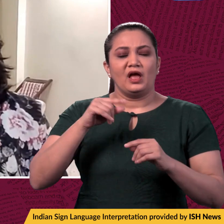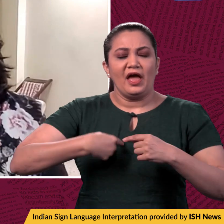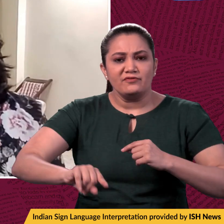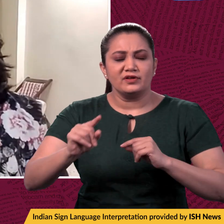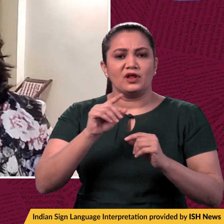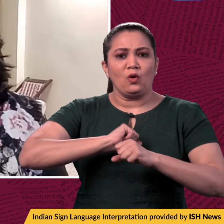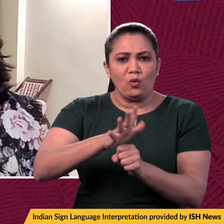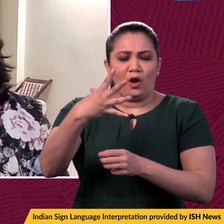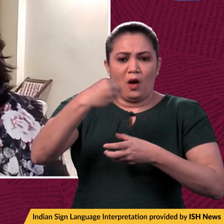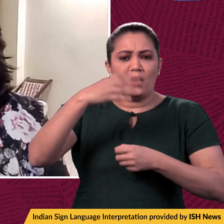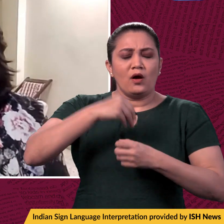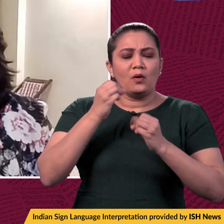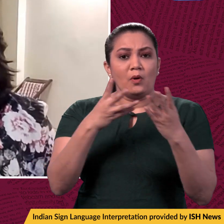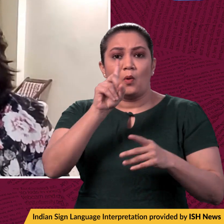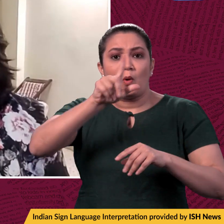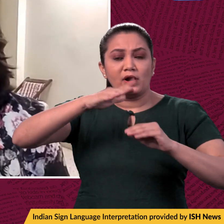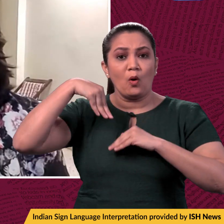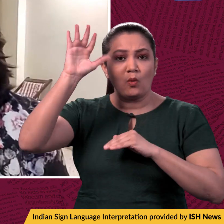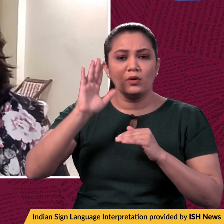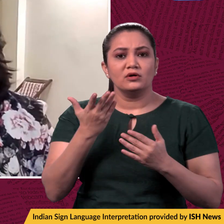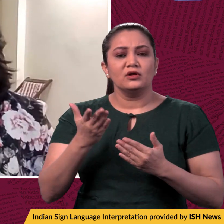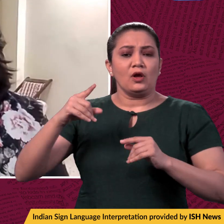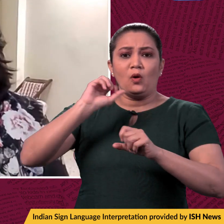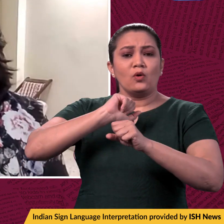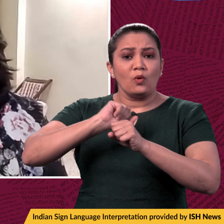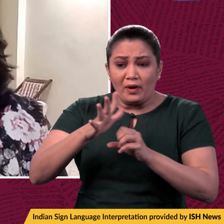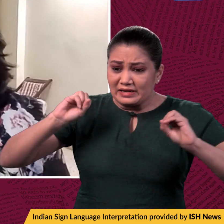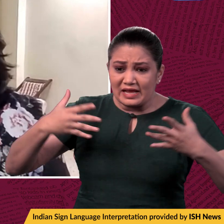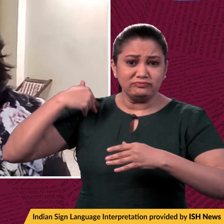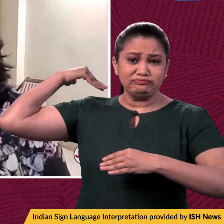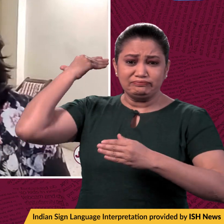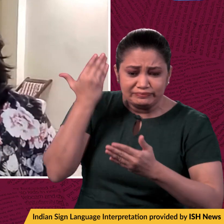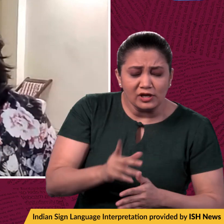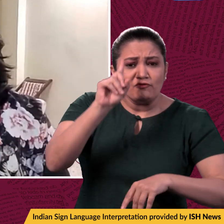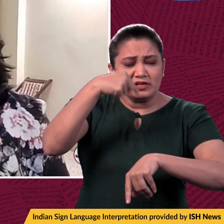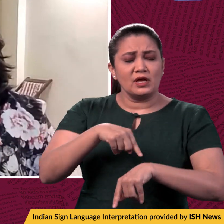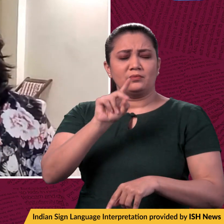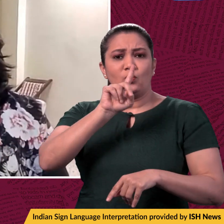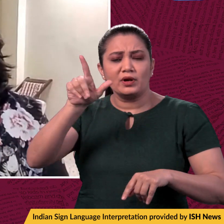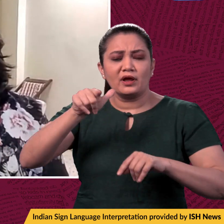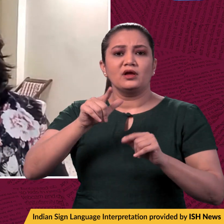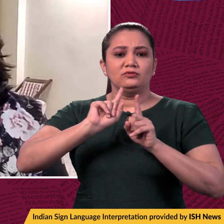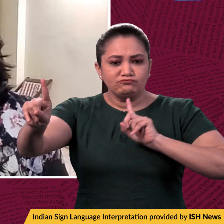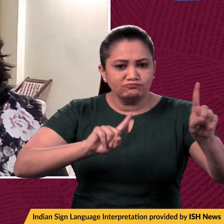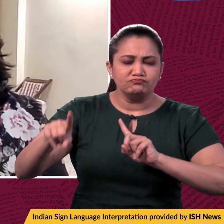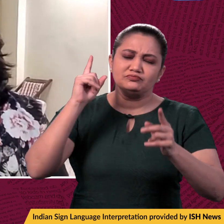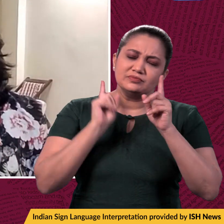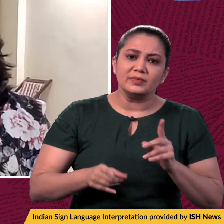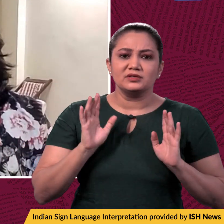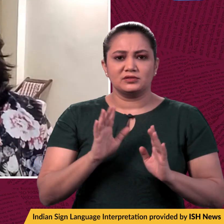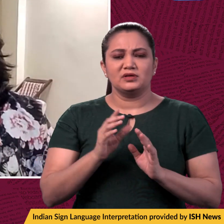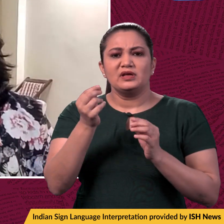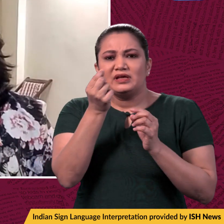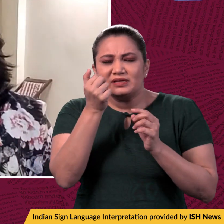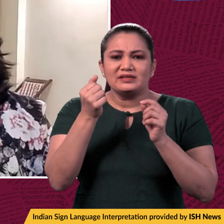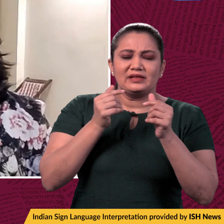COVID tally has surpassed the 1 lakh mark since the pandemic began. Authorities have said that social distancing measures would